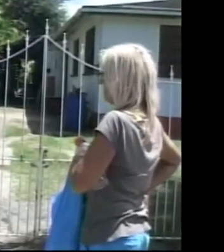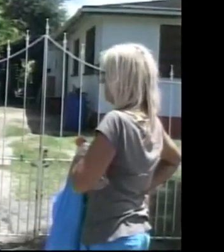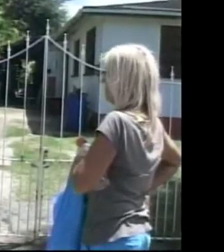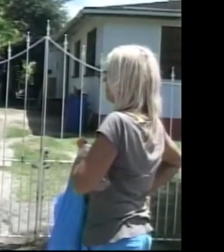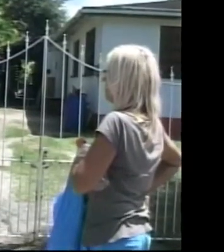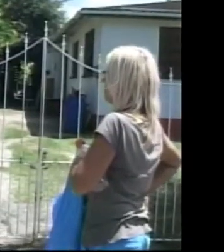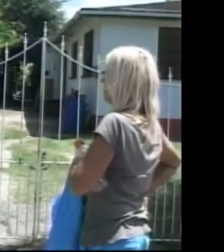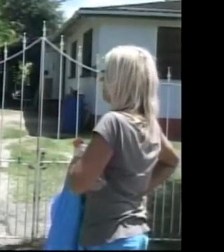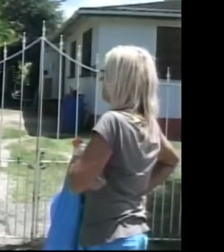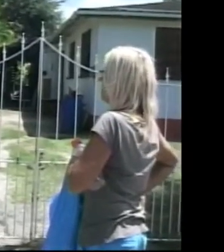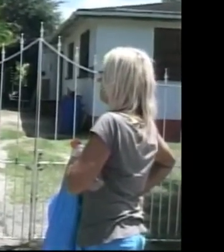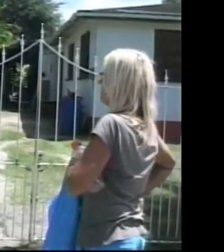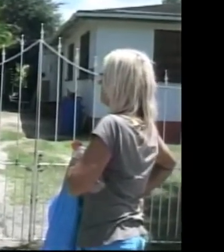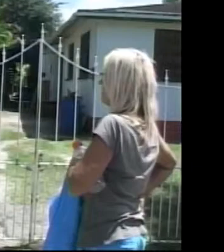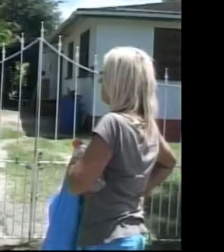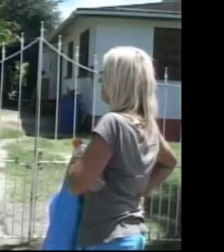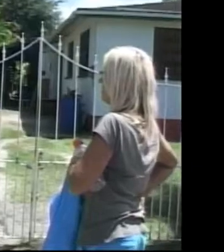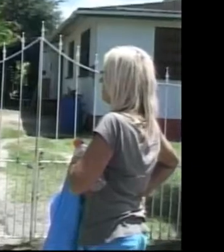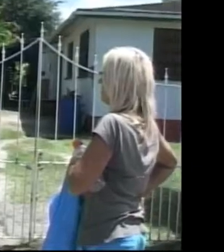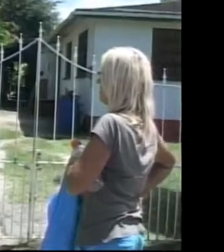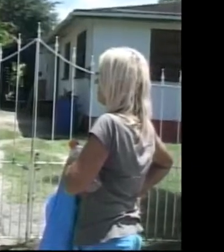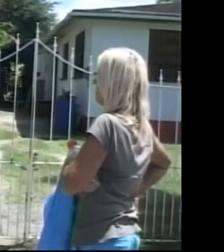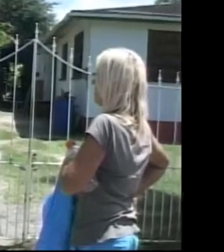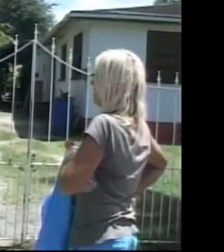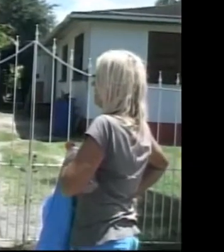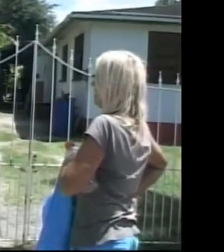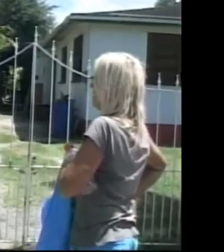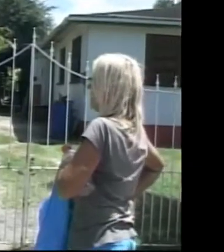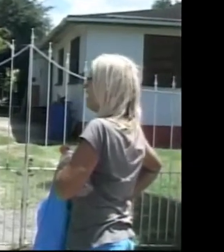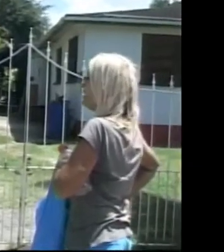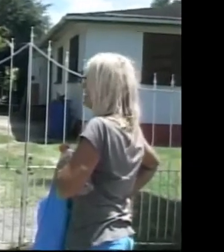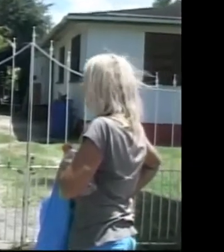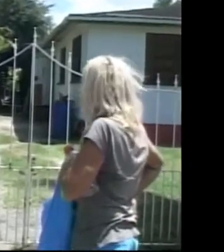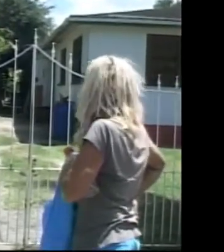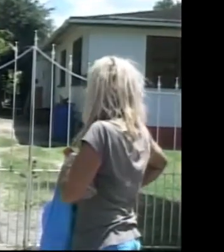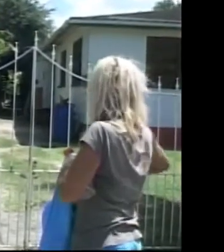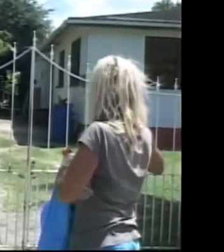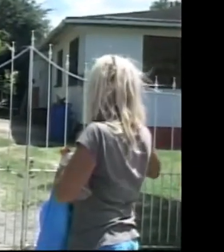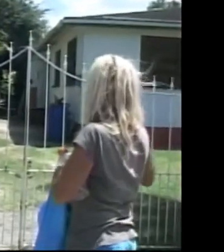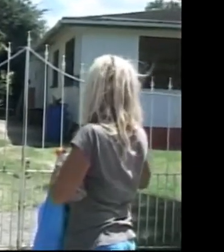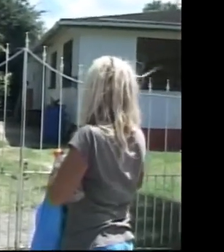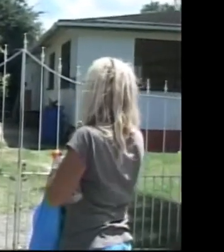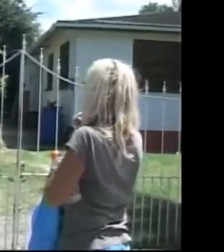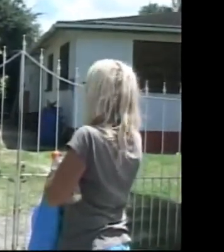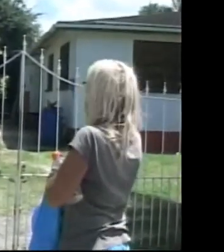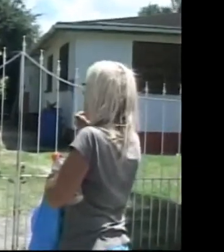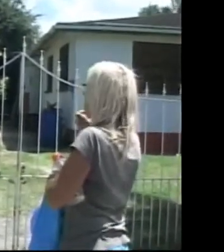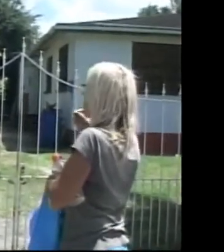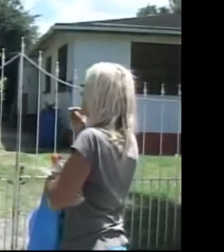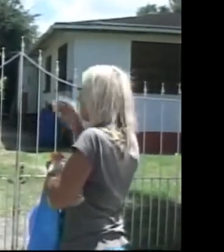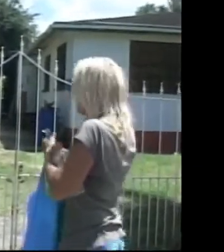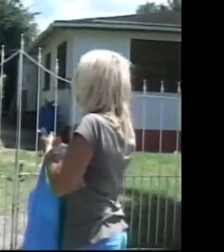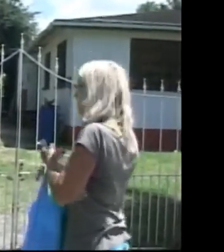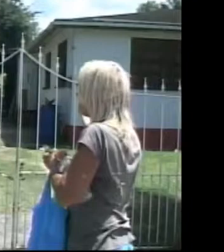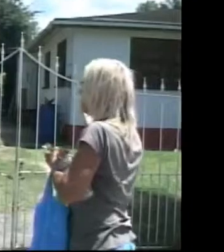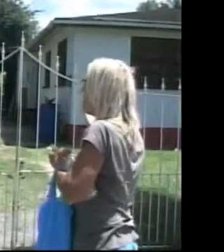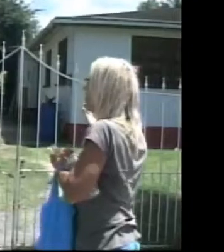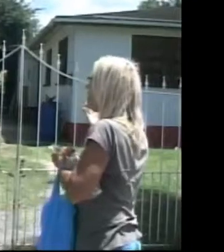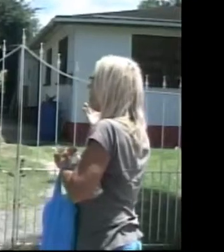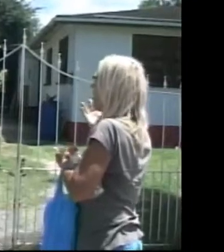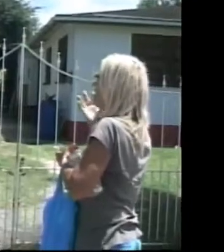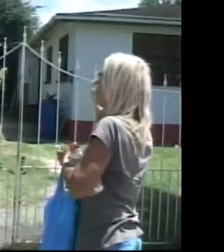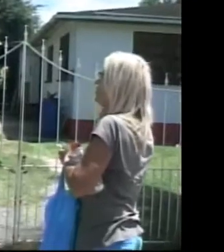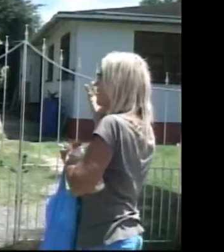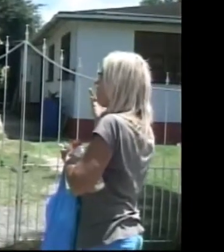will grieve her lover's death freely. However, she says the relationship with her daughter is likely to remain under some